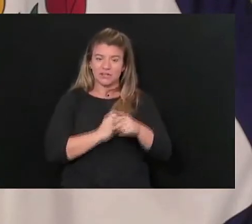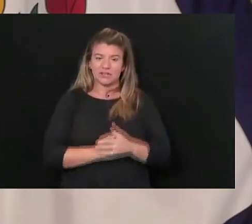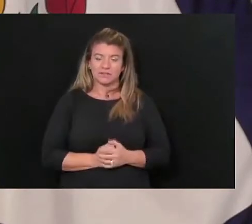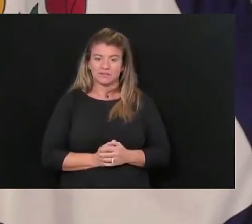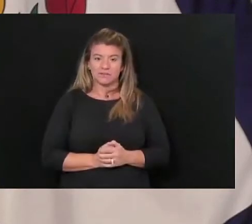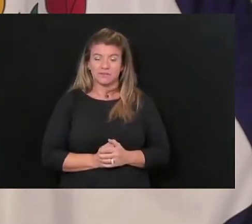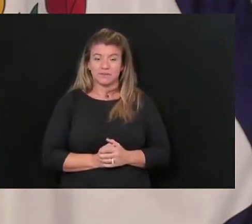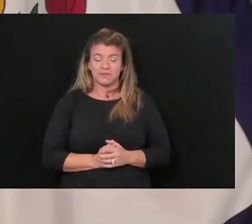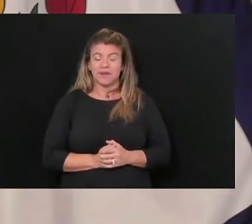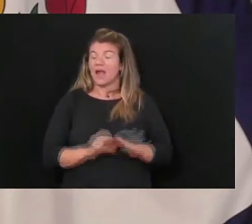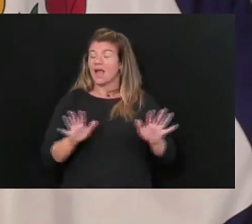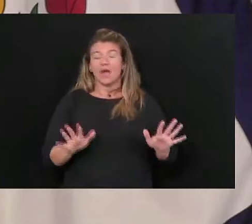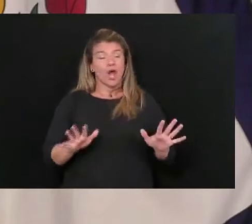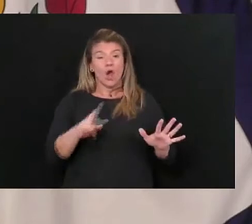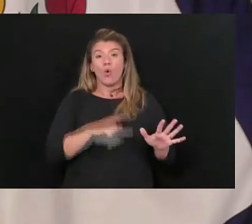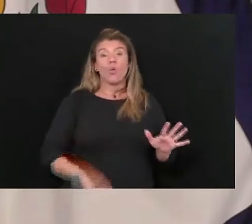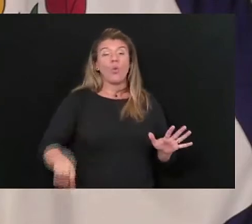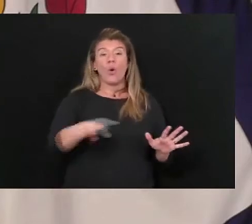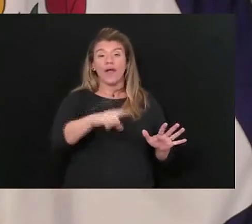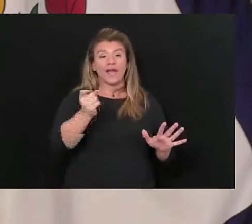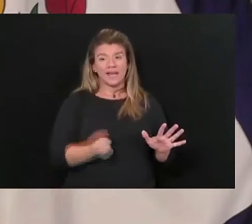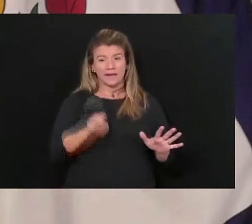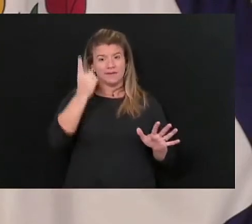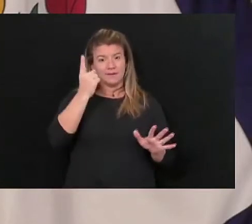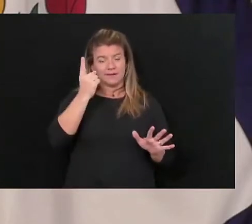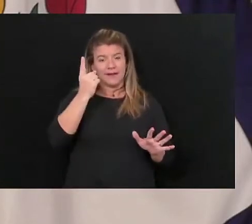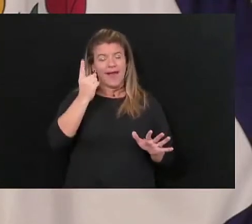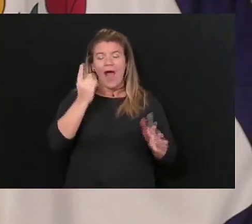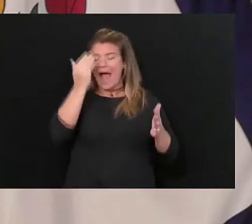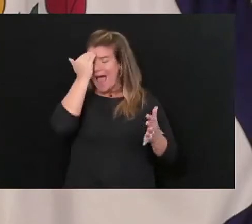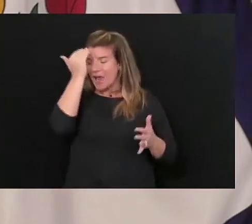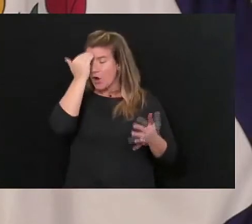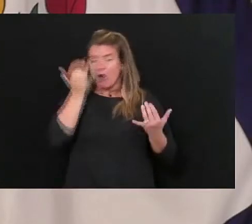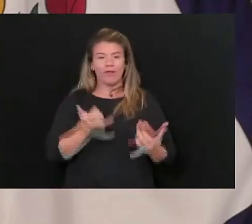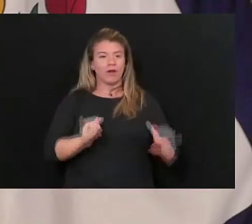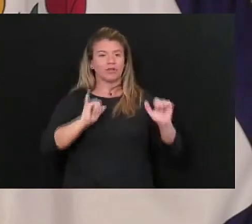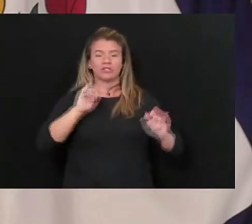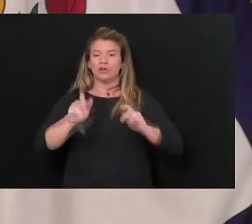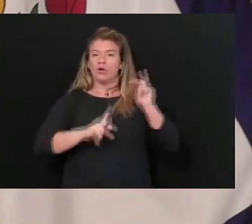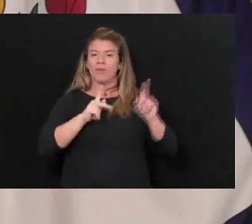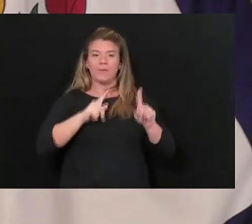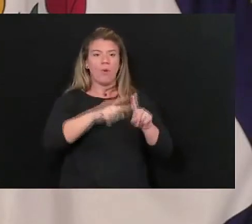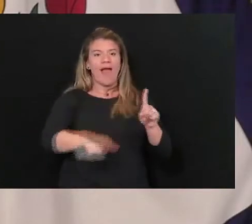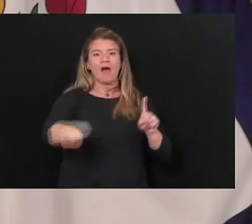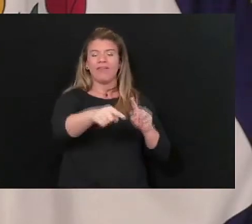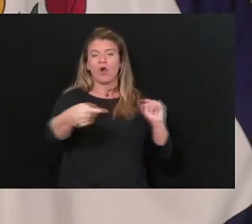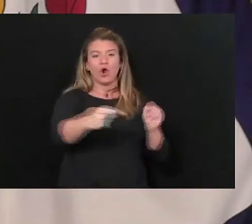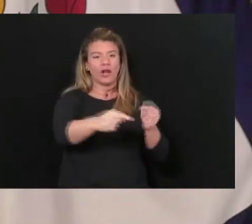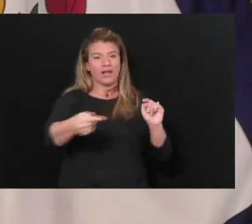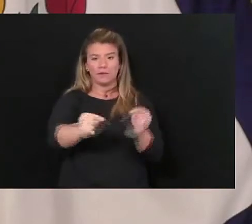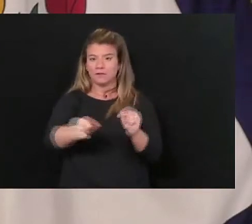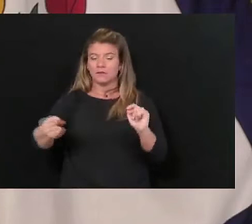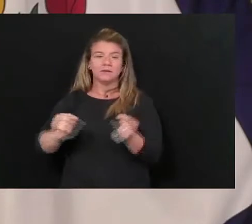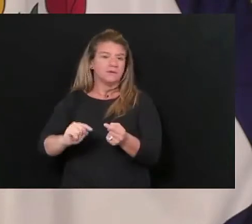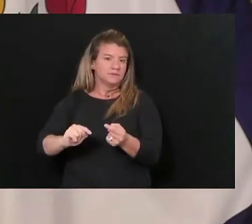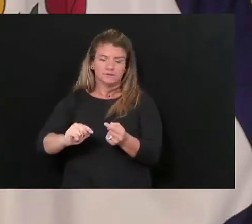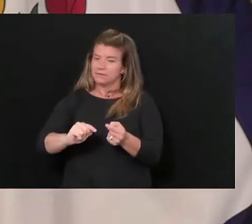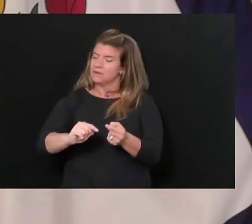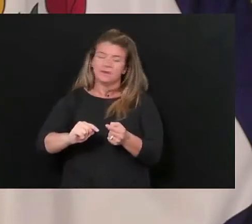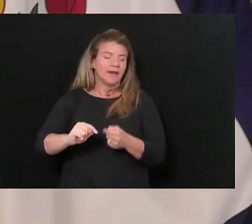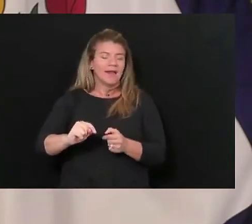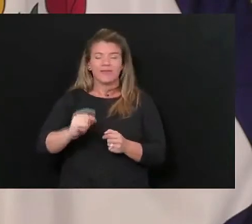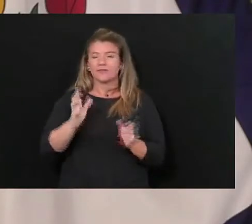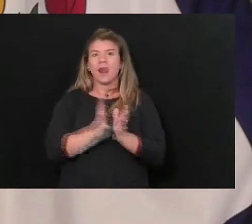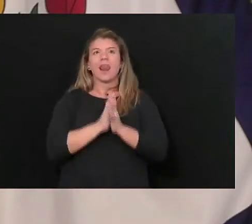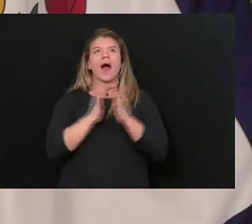we all get that there's still lots of people out there that are hurting. And we all get that there's a lot of people